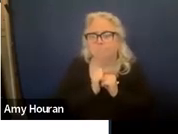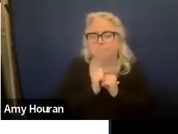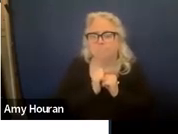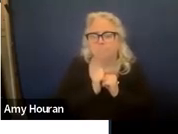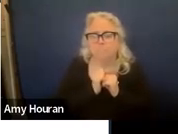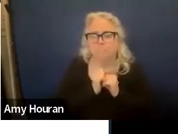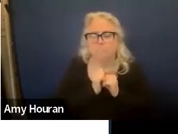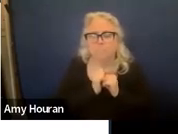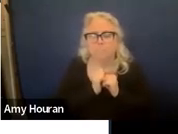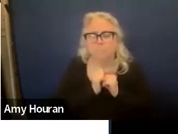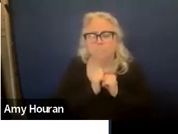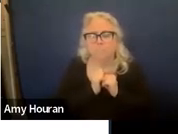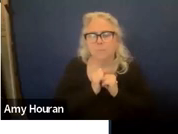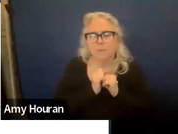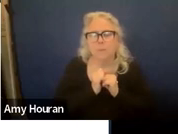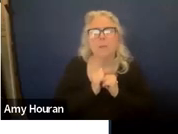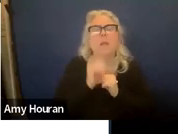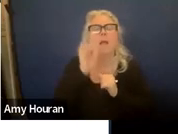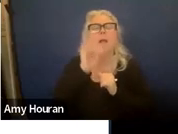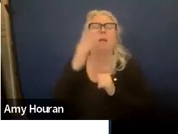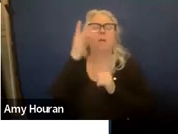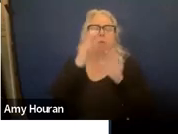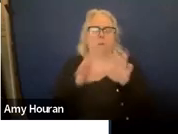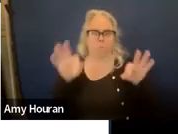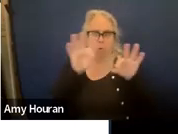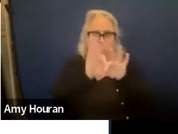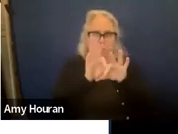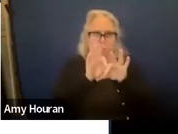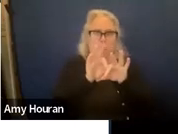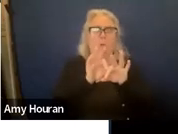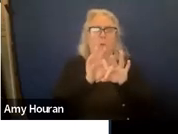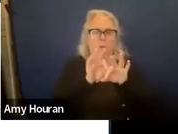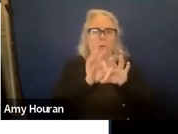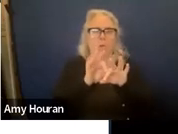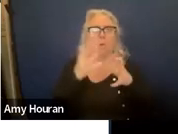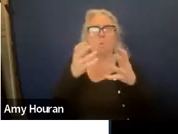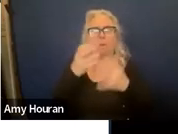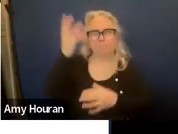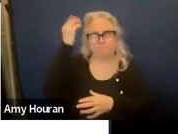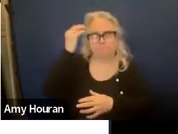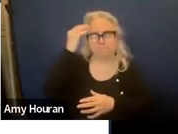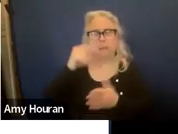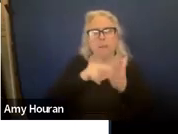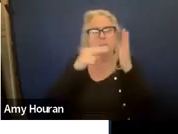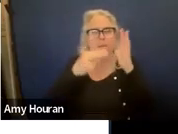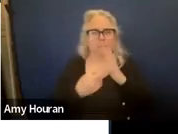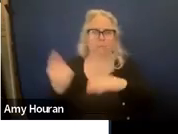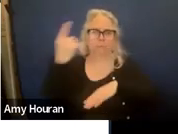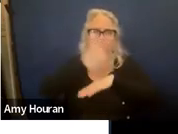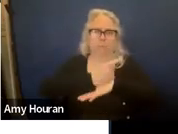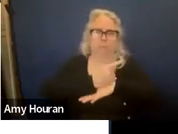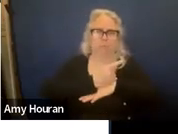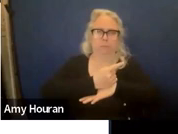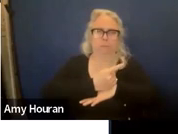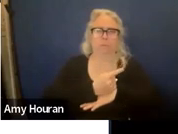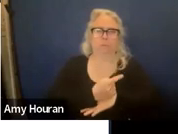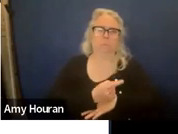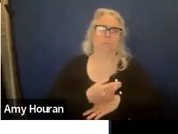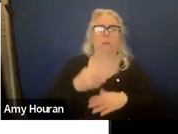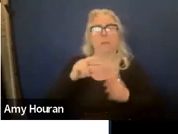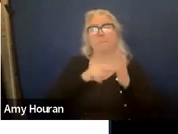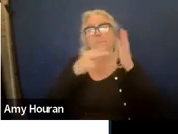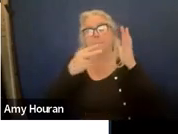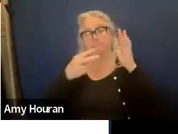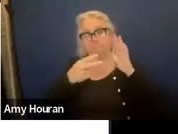So, and that's why we keep in this information and just kind of have you think about meaningful day. So meaningful day